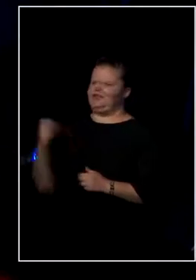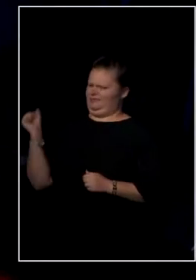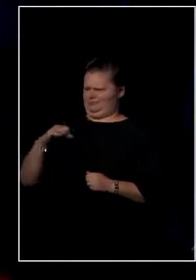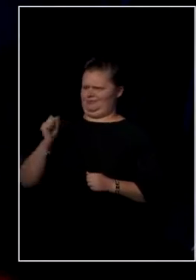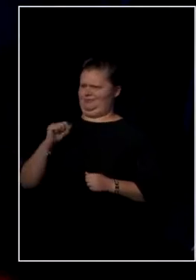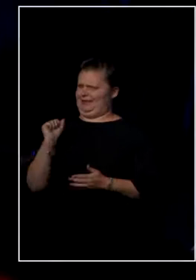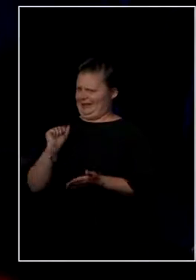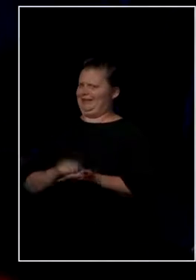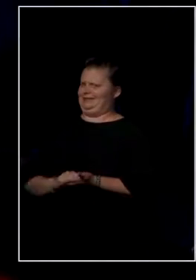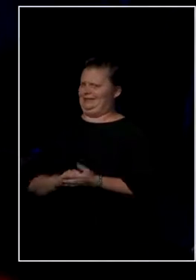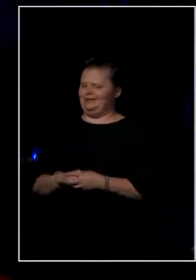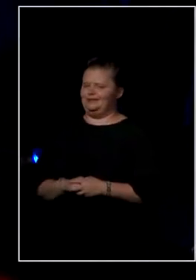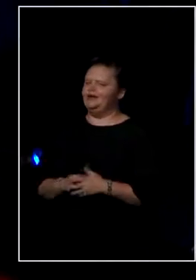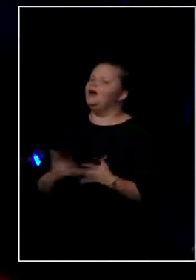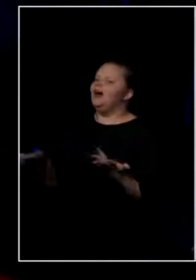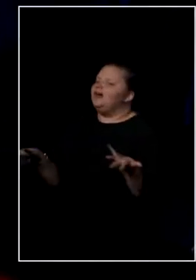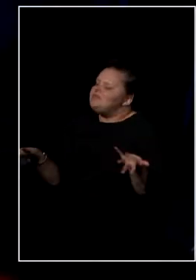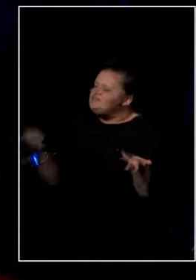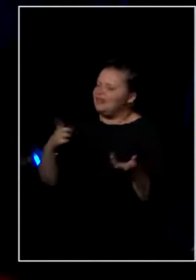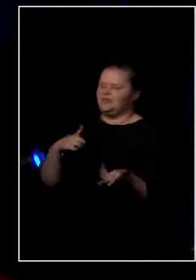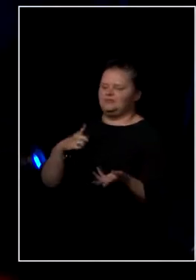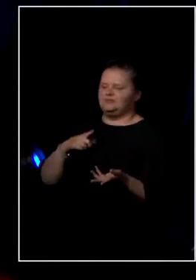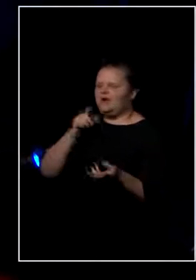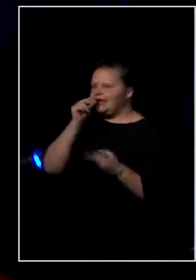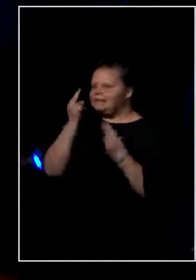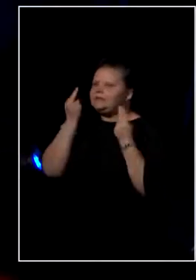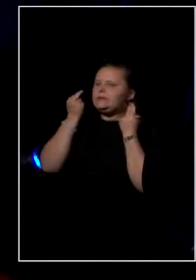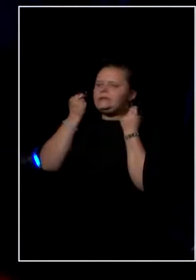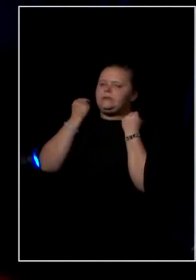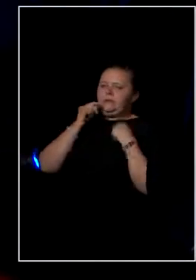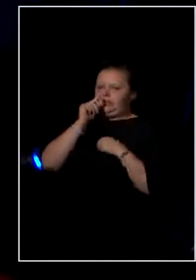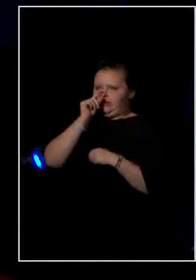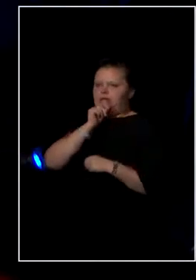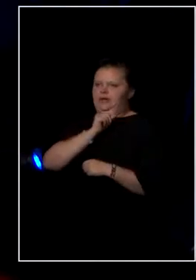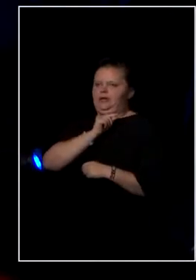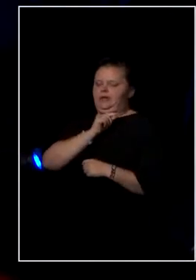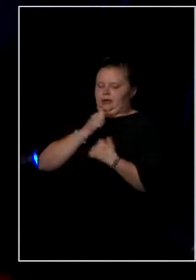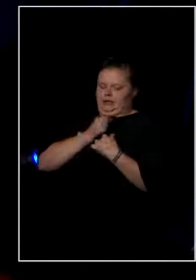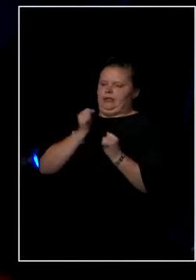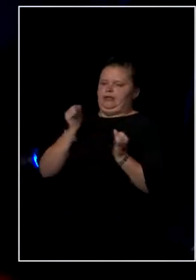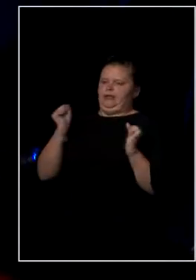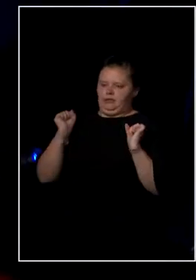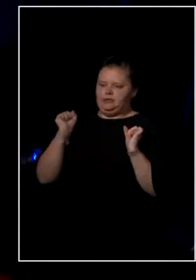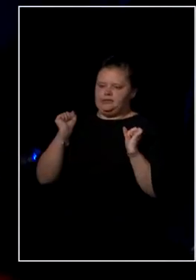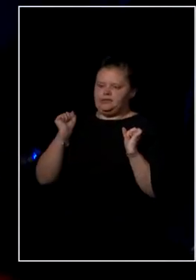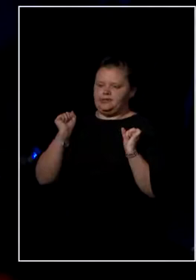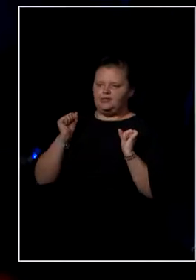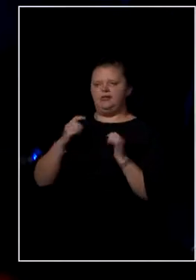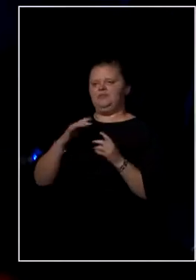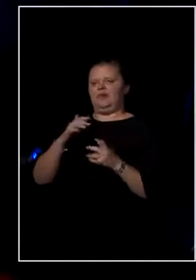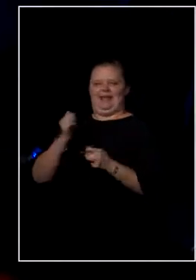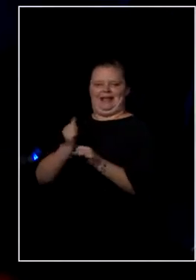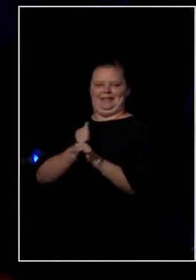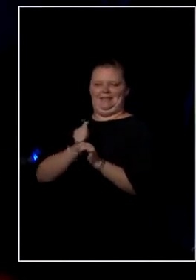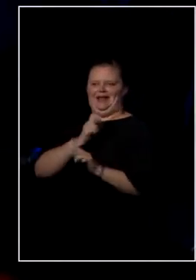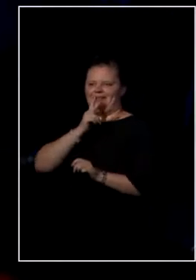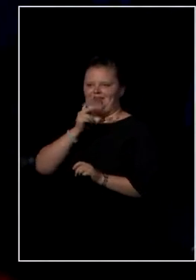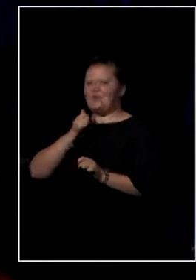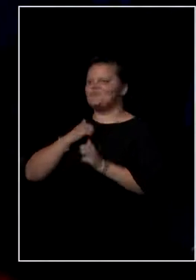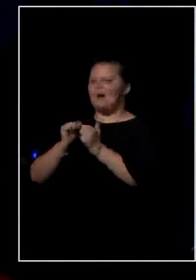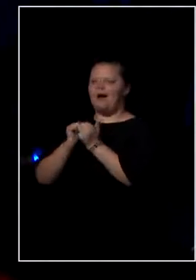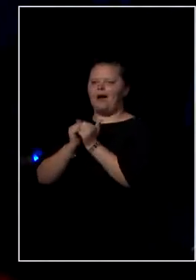do. So that's why. I mean, I can be vulnerable, but even when I'm vulnerable, I'll probably be making a joke. My partner's